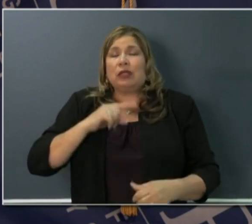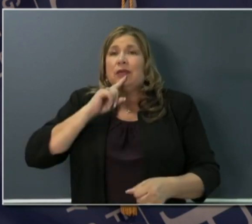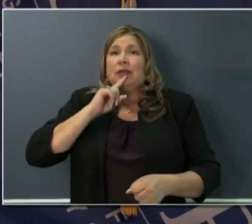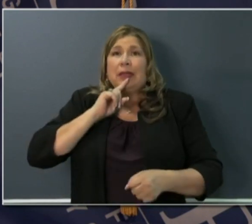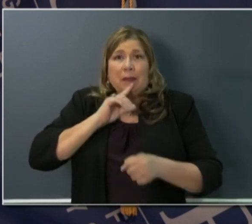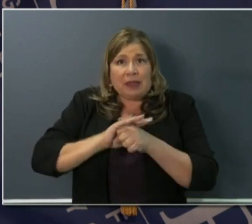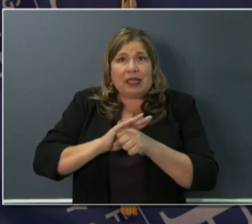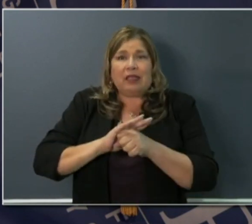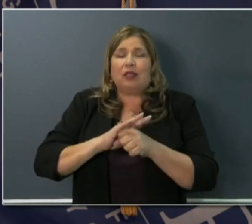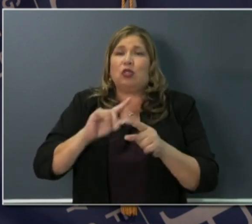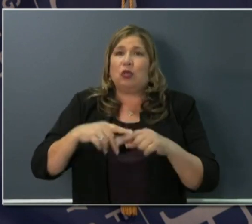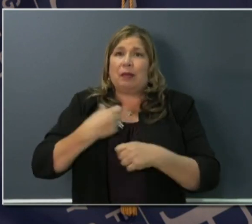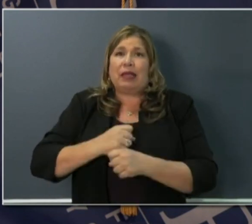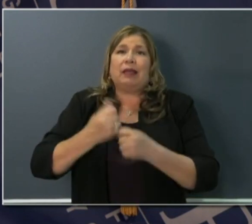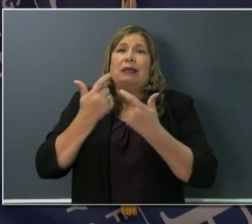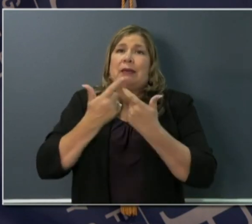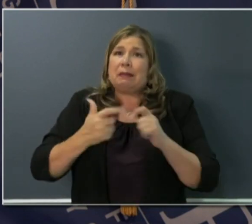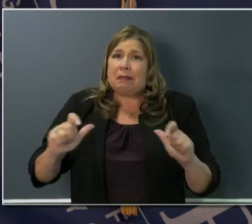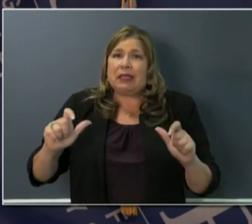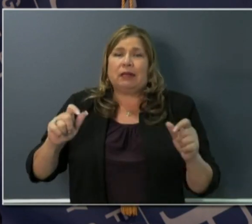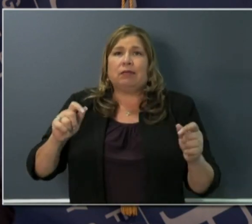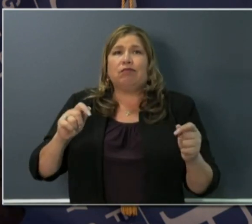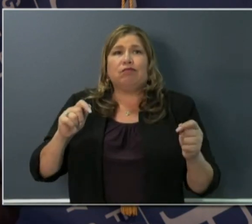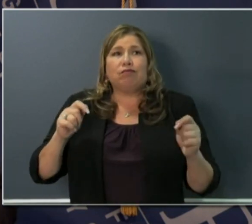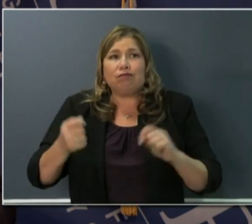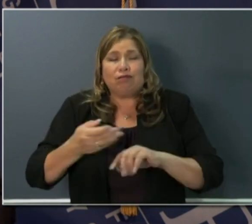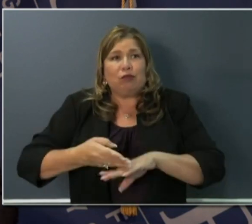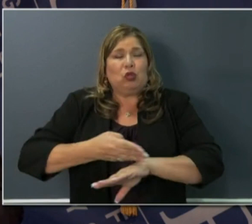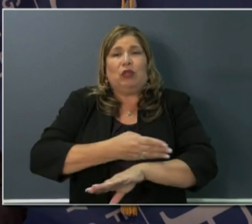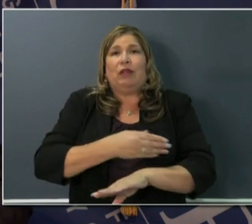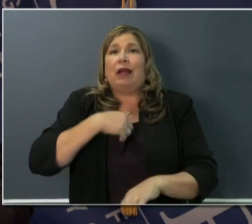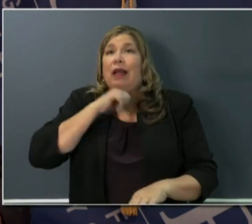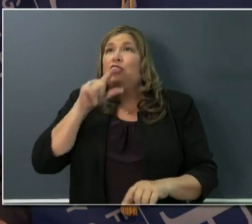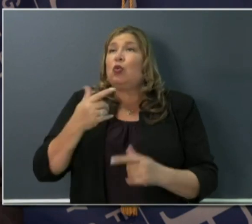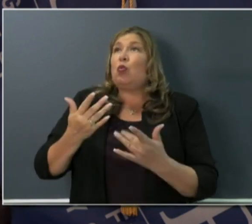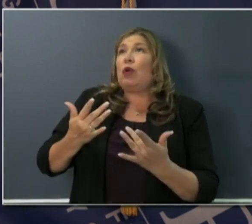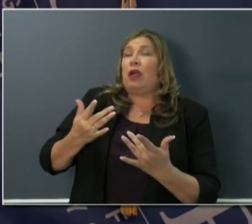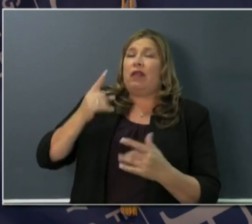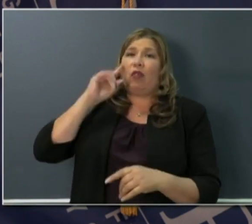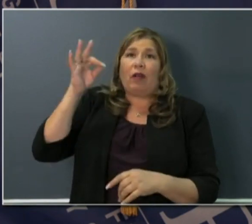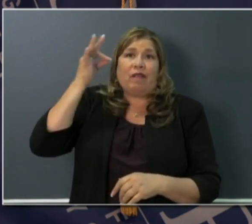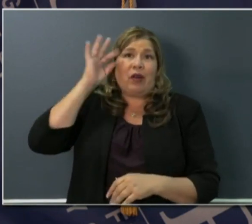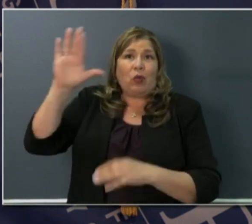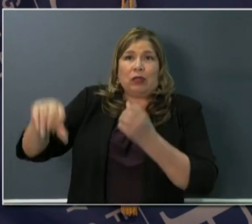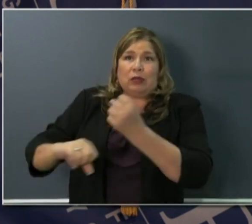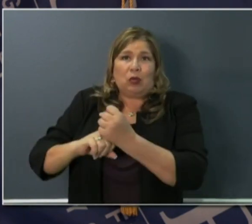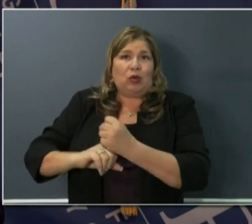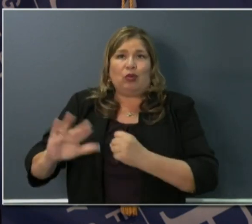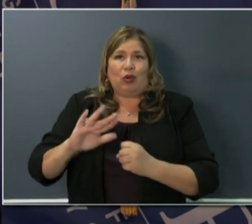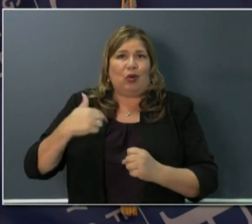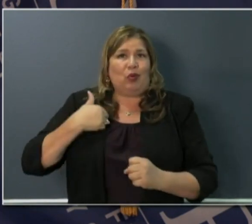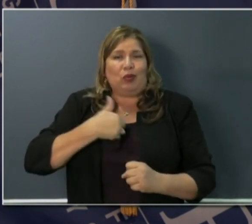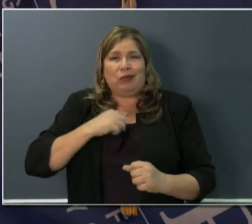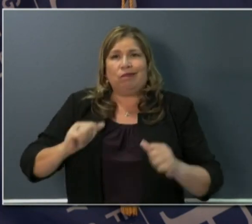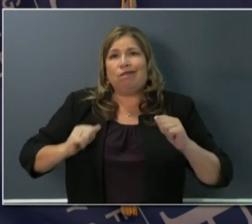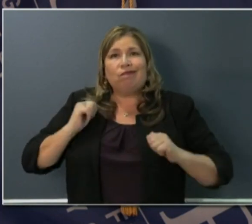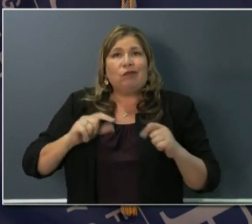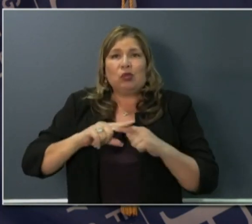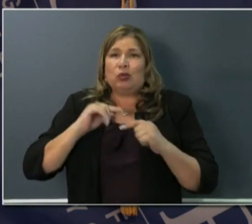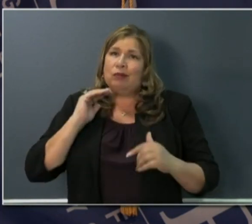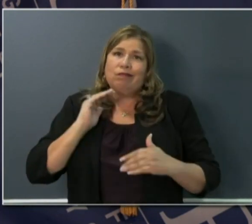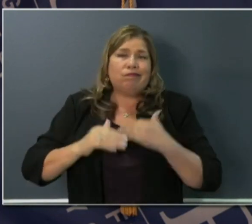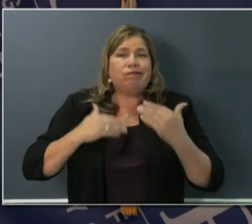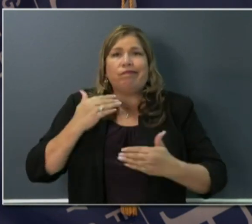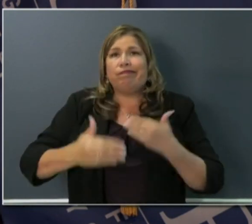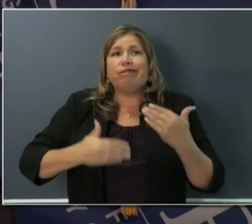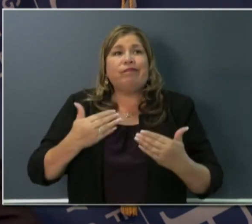making some very significant advancements, not just waiting for federal supports in this space, but to take more